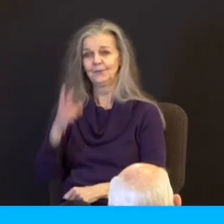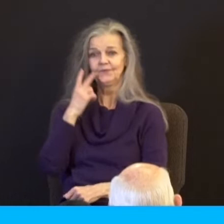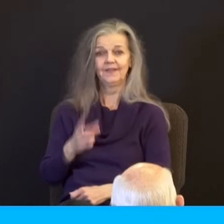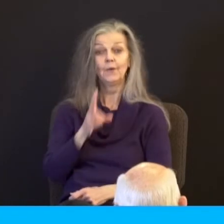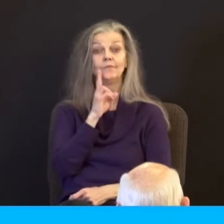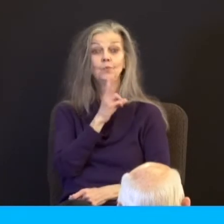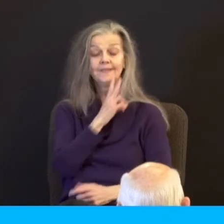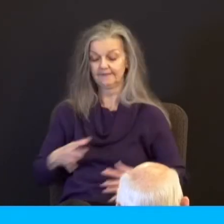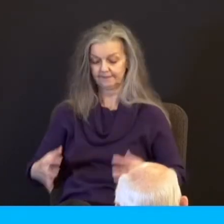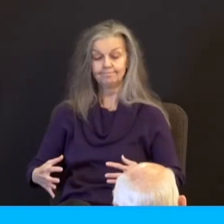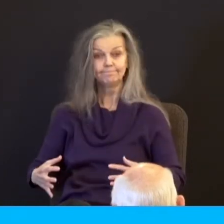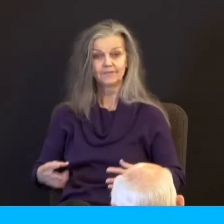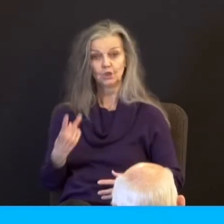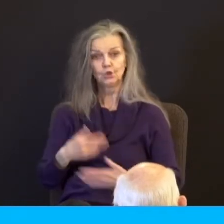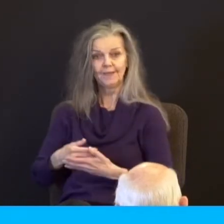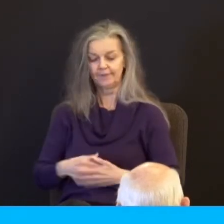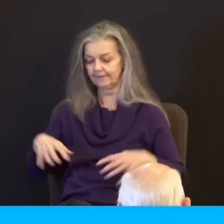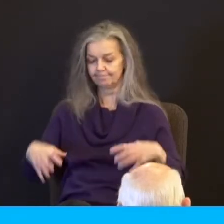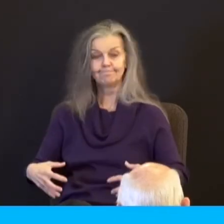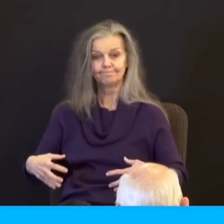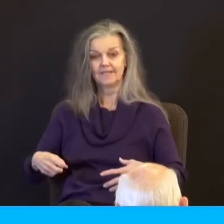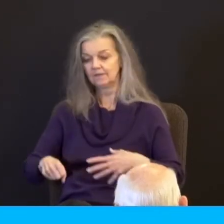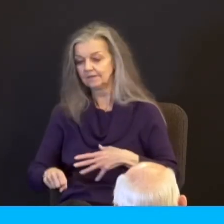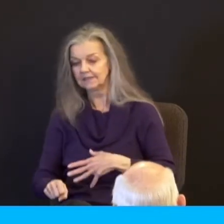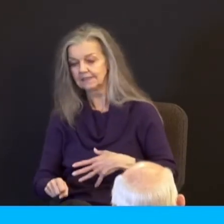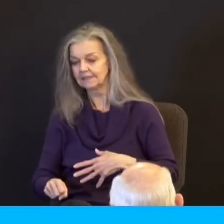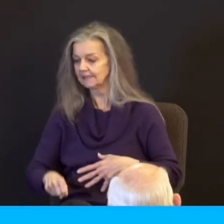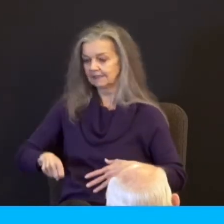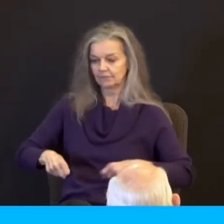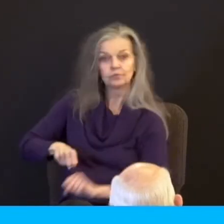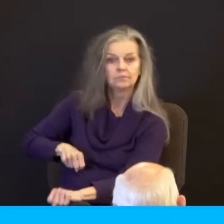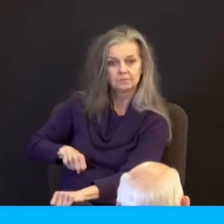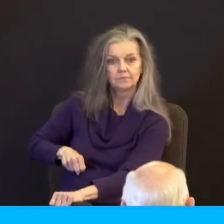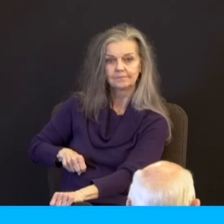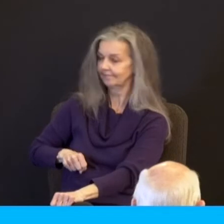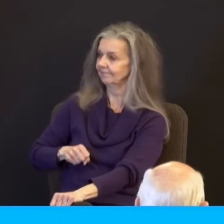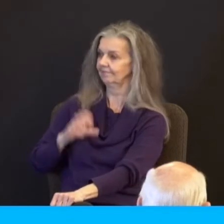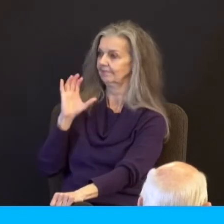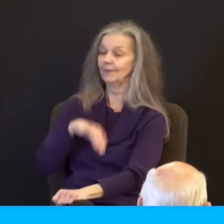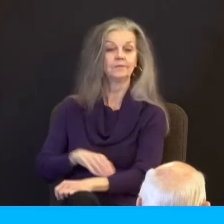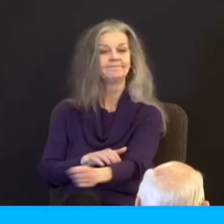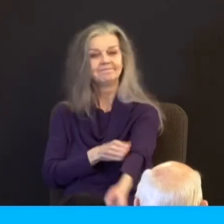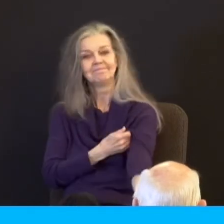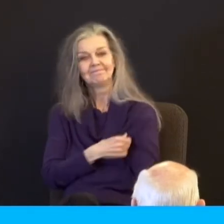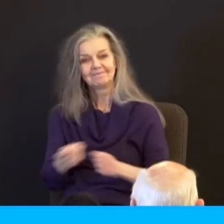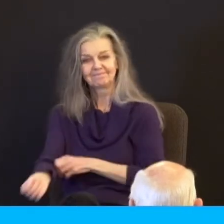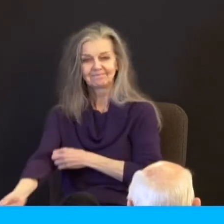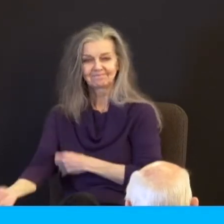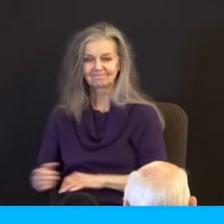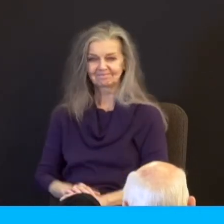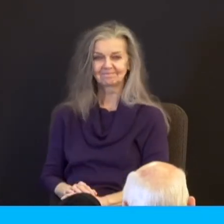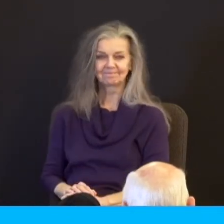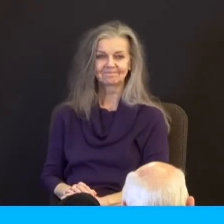cord, like, oh no, you don't, yanked him back. Think about mud wrestling and amniotic fluid and varnix all over your body. I mean, talk about like just slip sliding